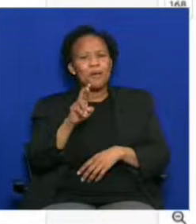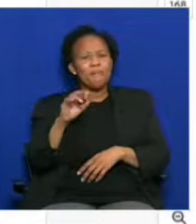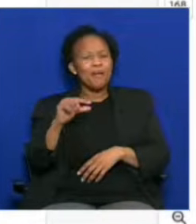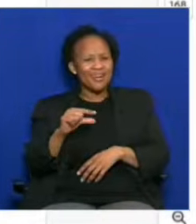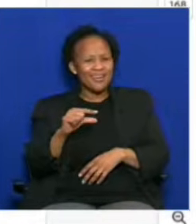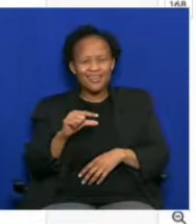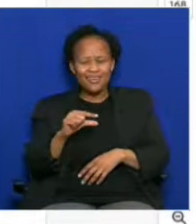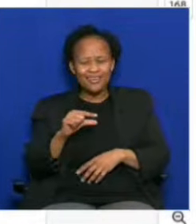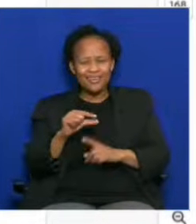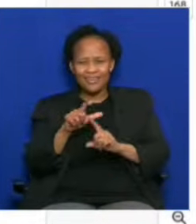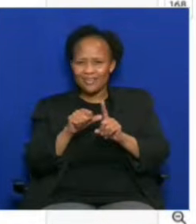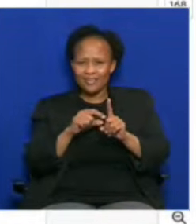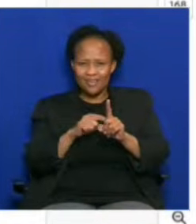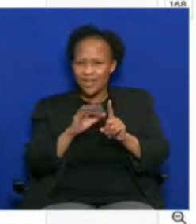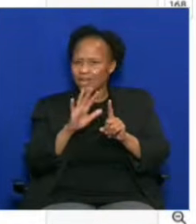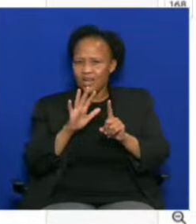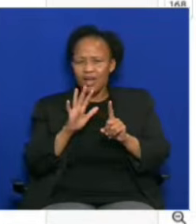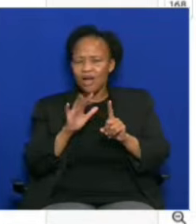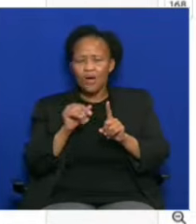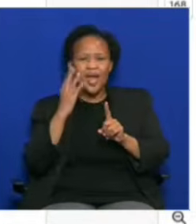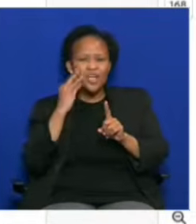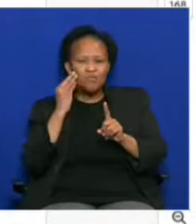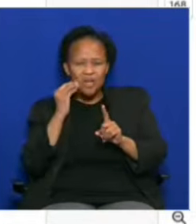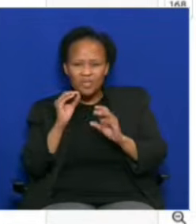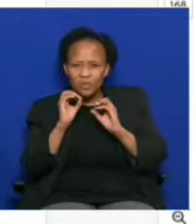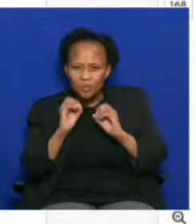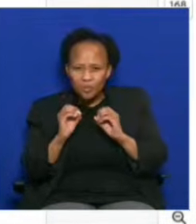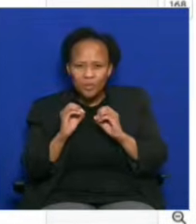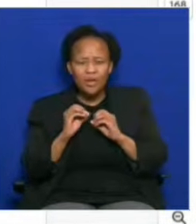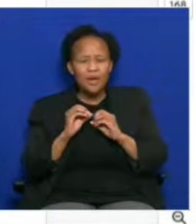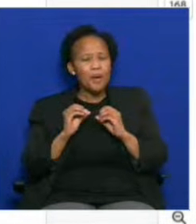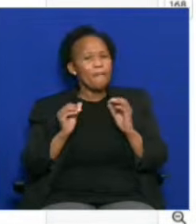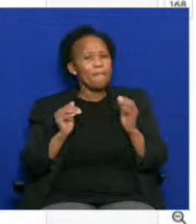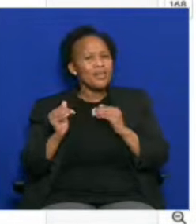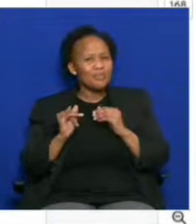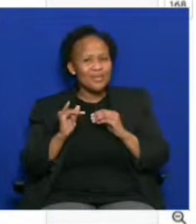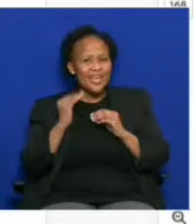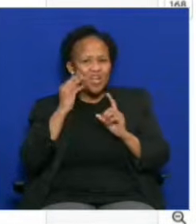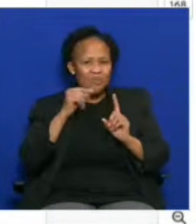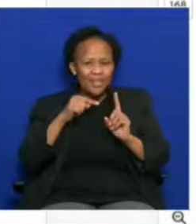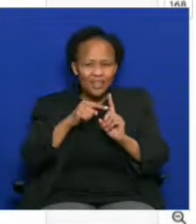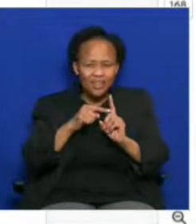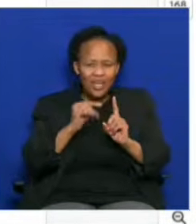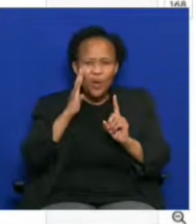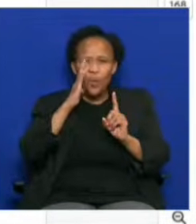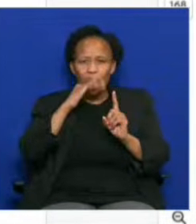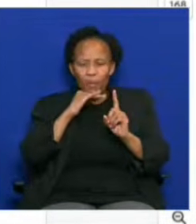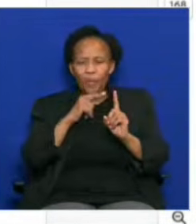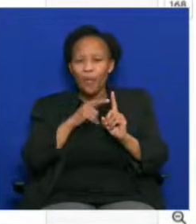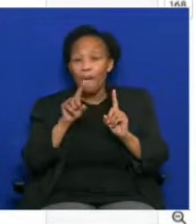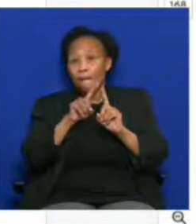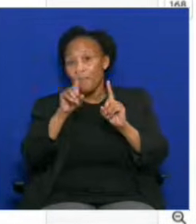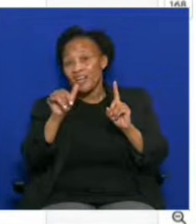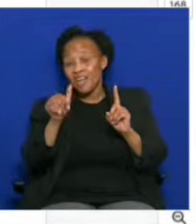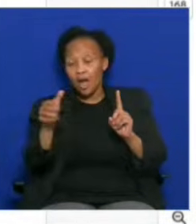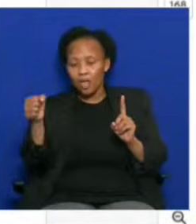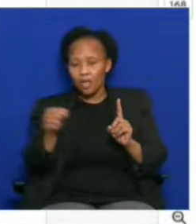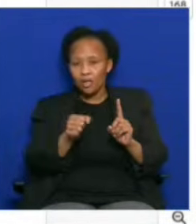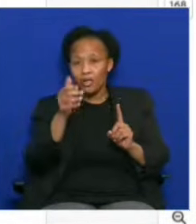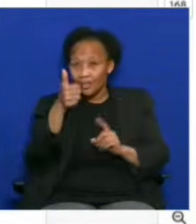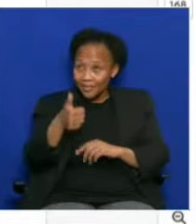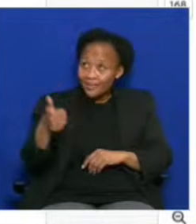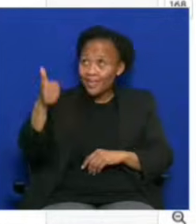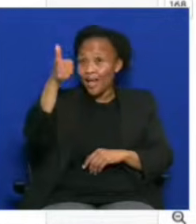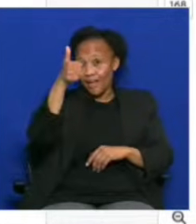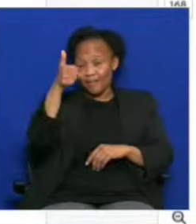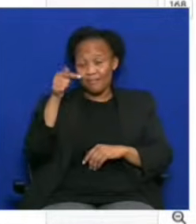no management experience and was appointed as head of the technical support services. Do you see that? I see that,